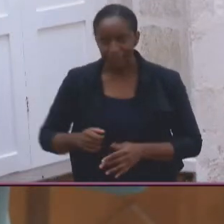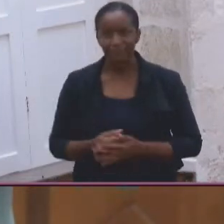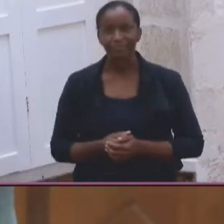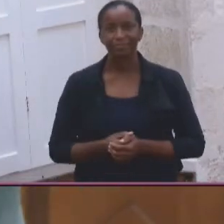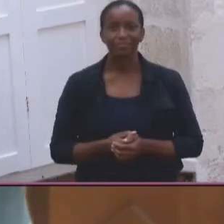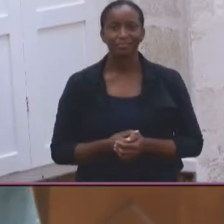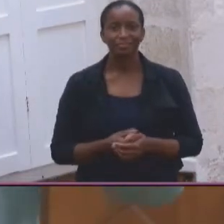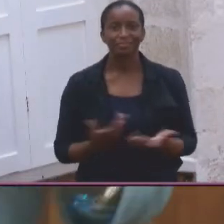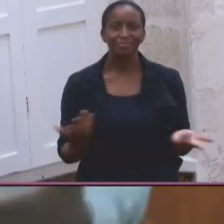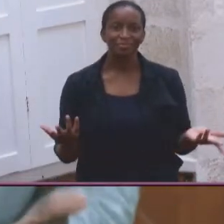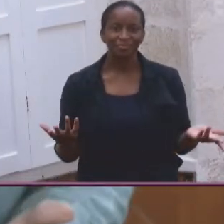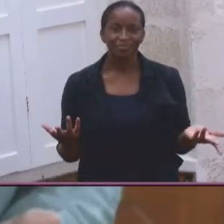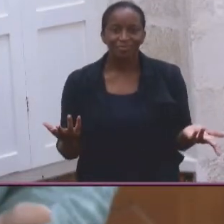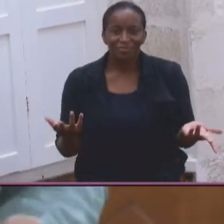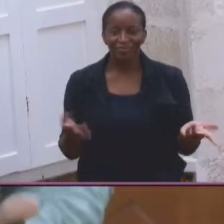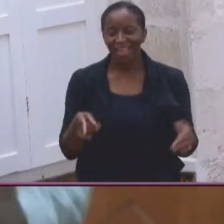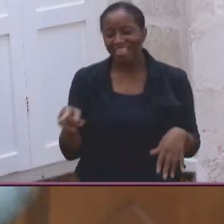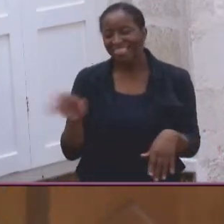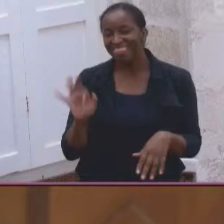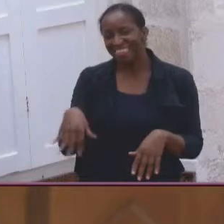Gregory loves Elizabeth.